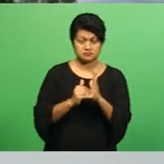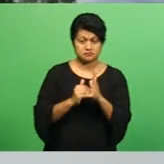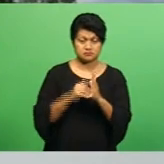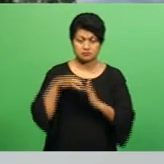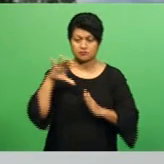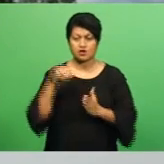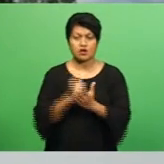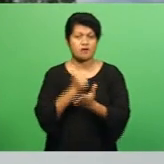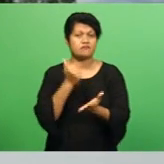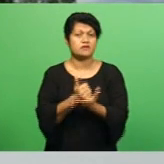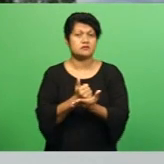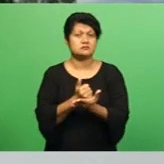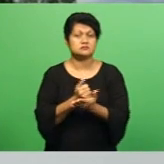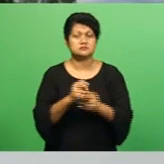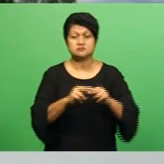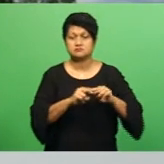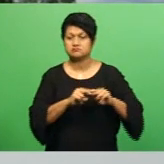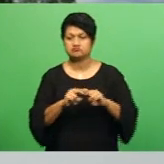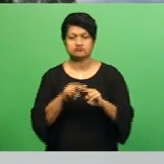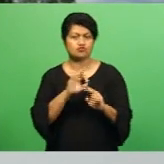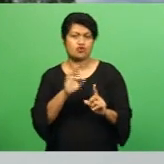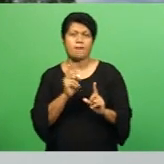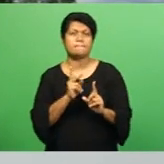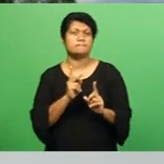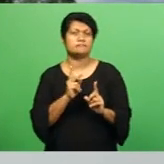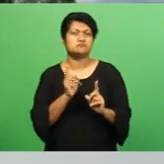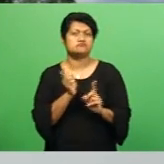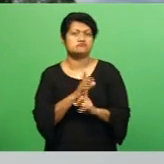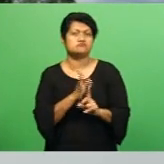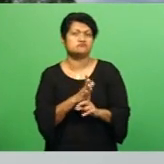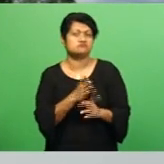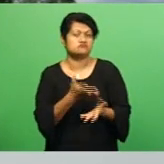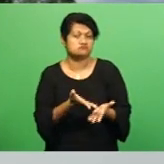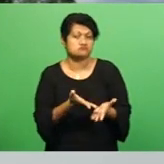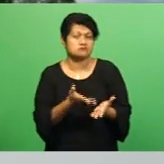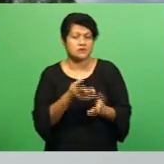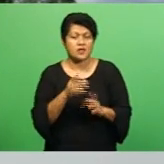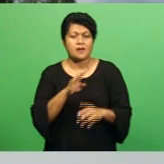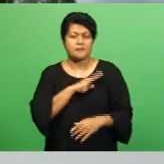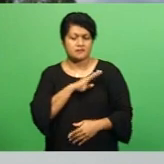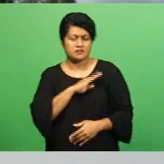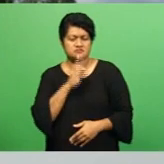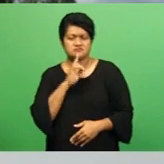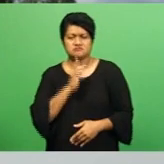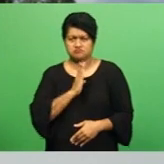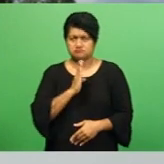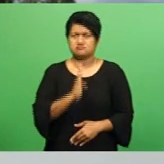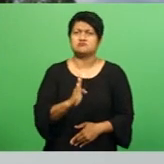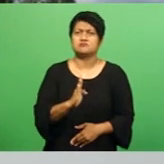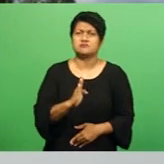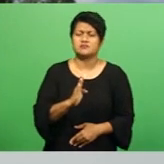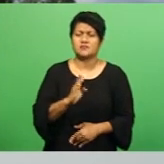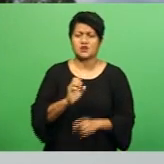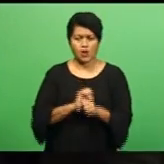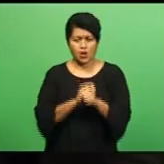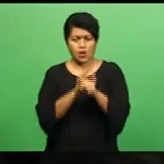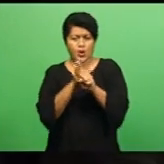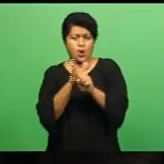that Fiji was not a priority, Bainimarama today stated that they are still firm on quarantine-free